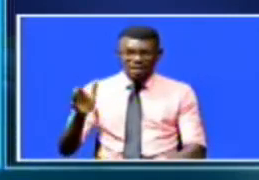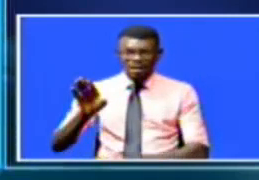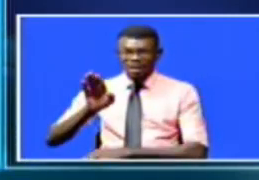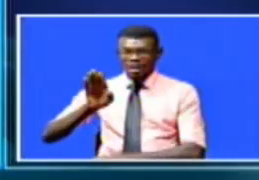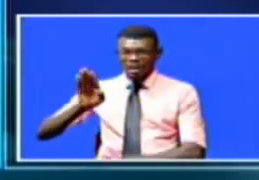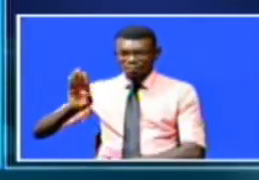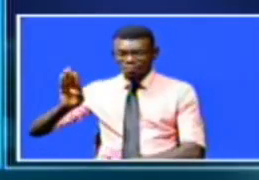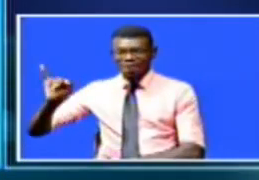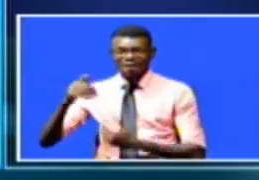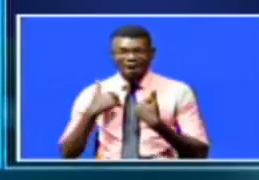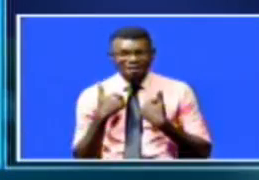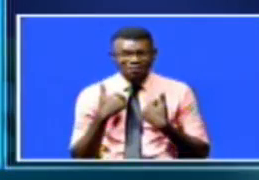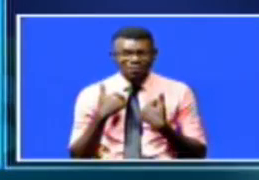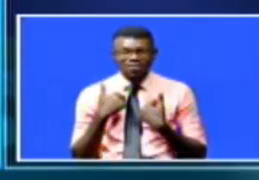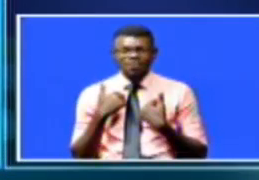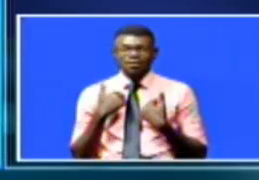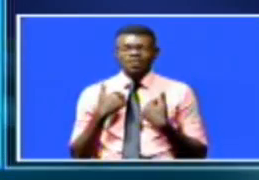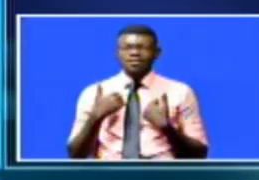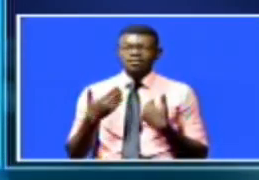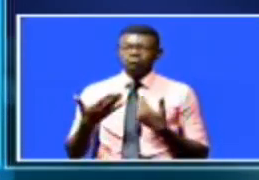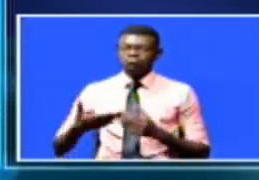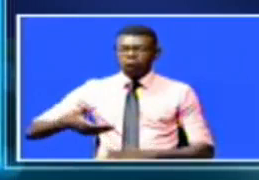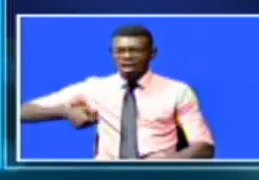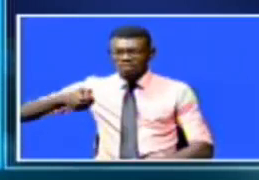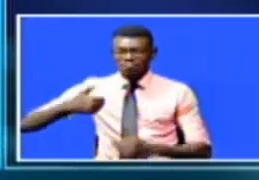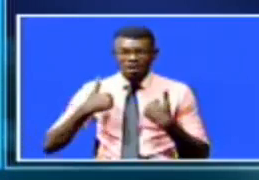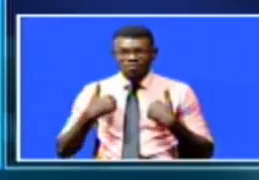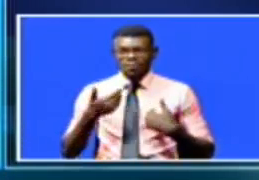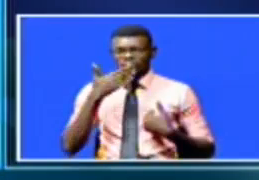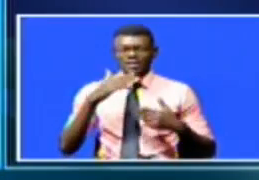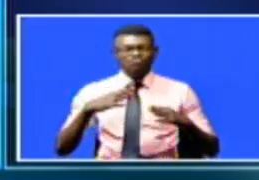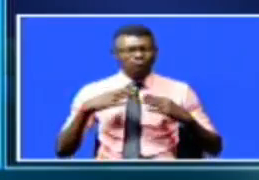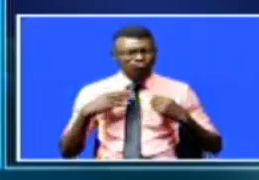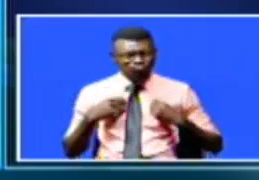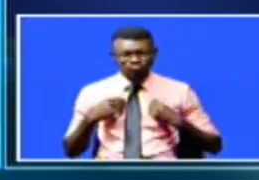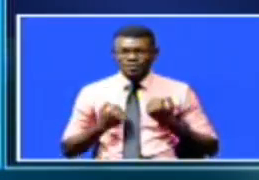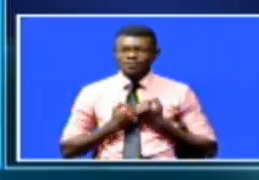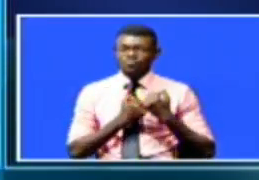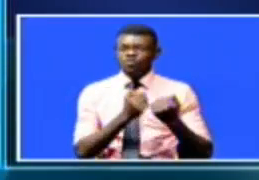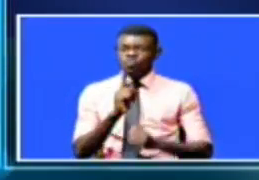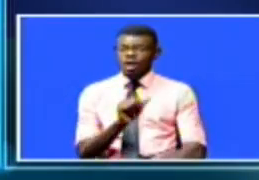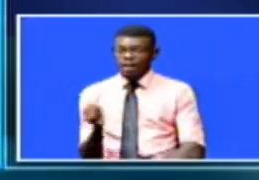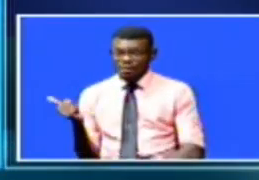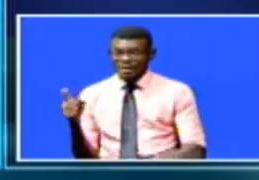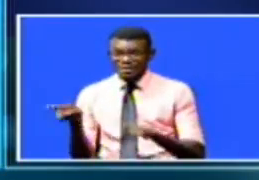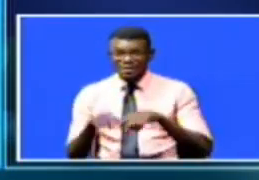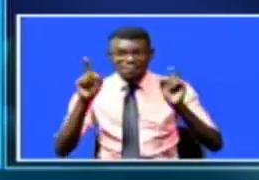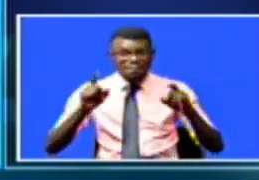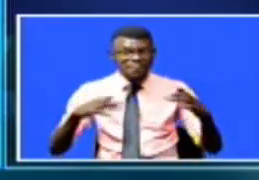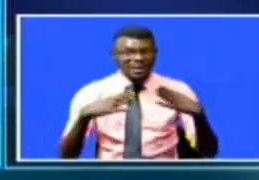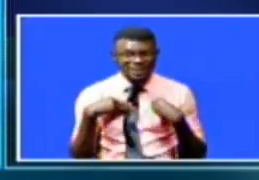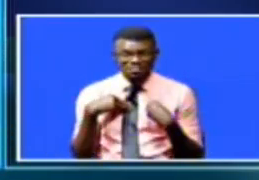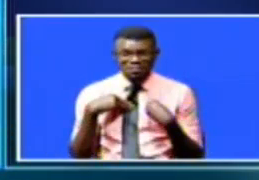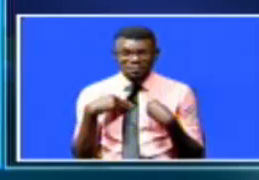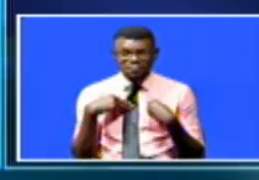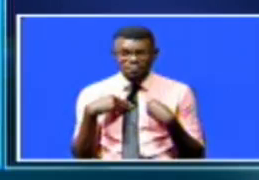have a lot of things, we have the handshake. We need to be able to embrace each other, and we need to accept that, you